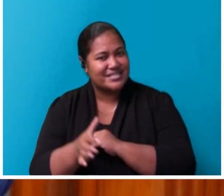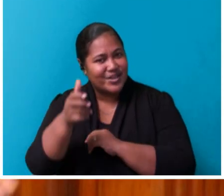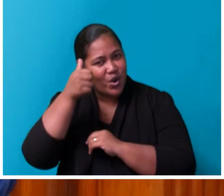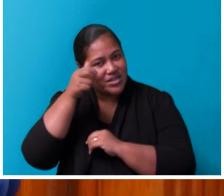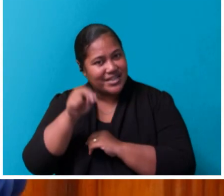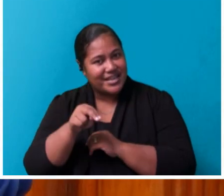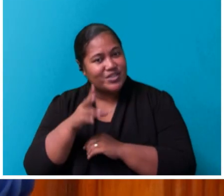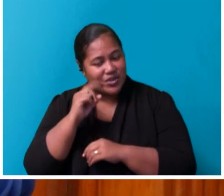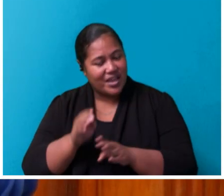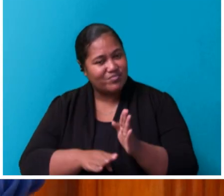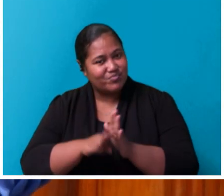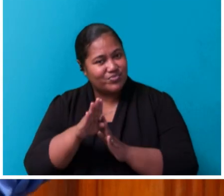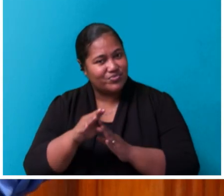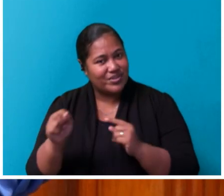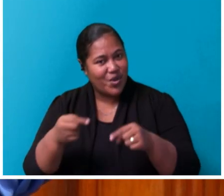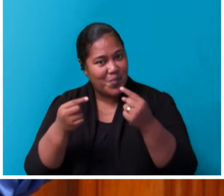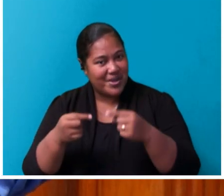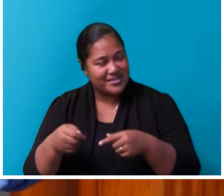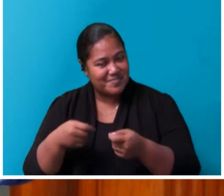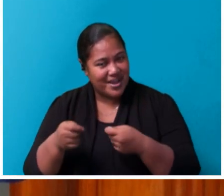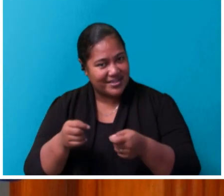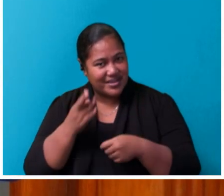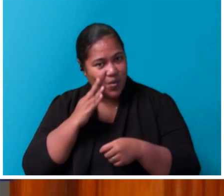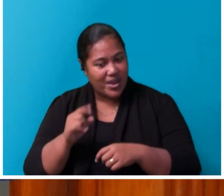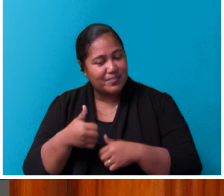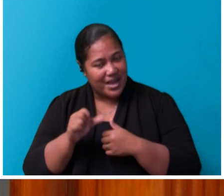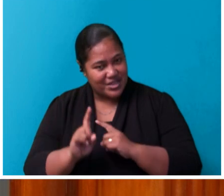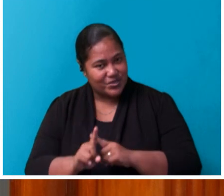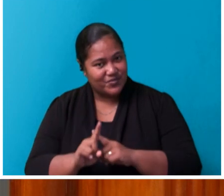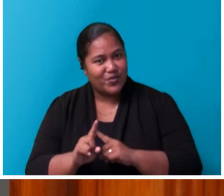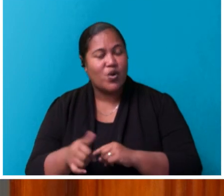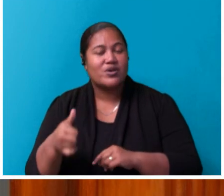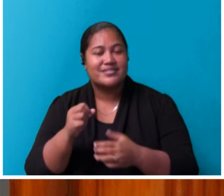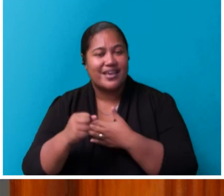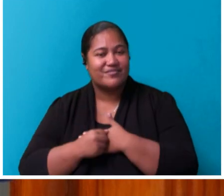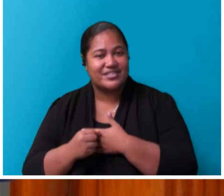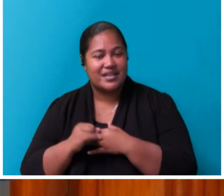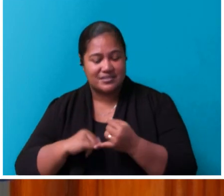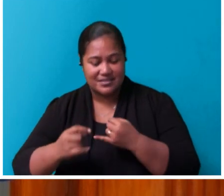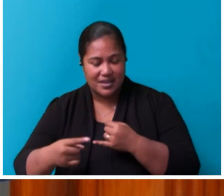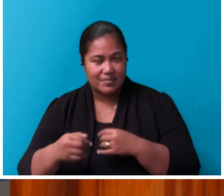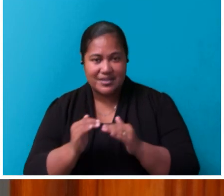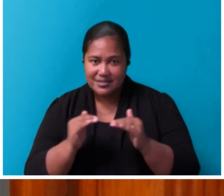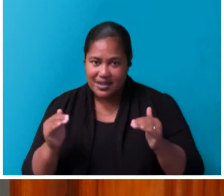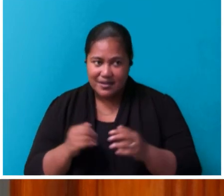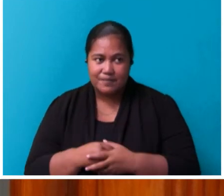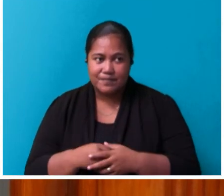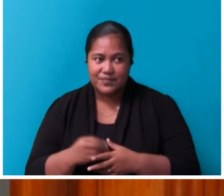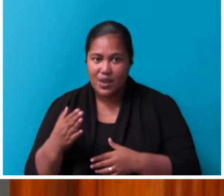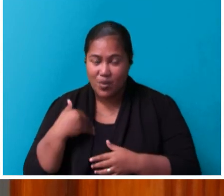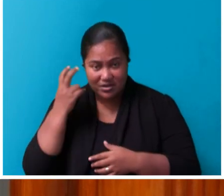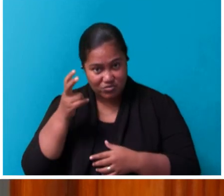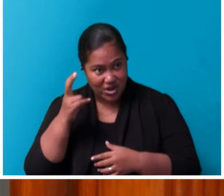to thrive in a competitive market while adhering to safety and sustainability standards. A well-trained workforce is a